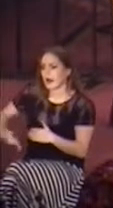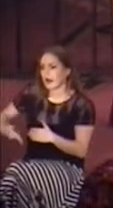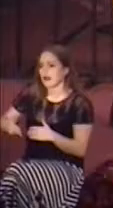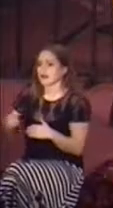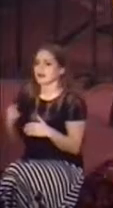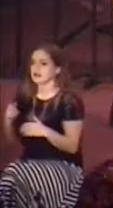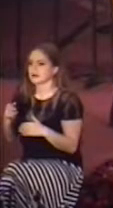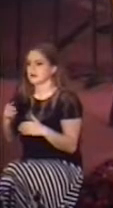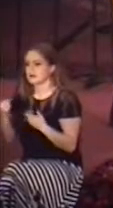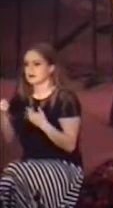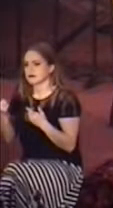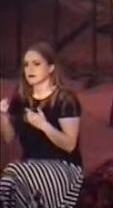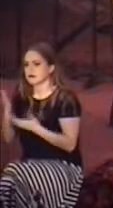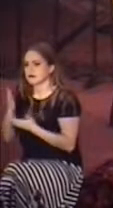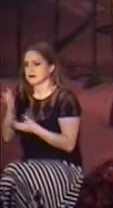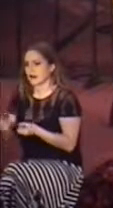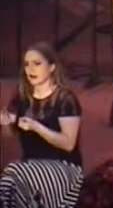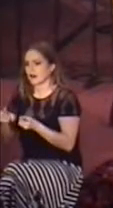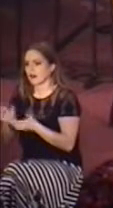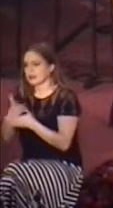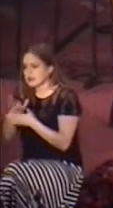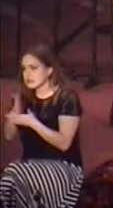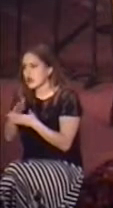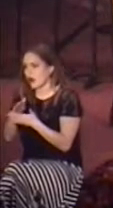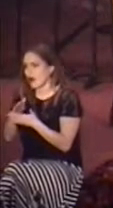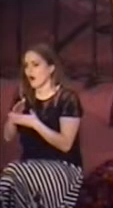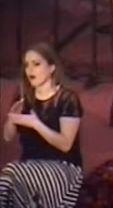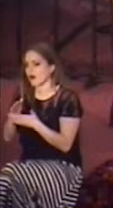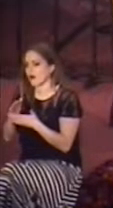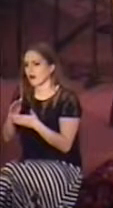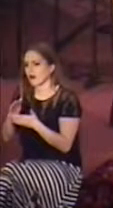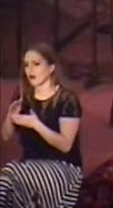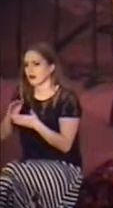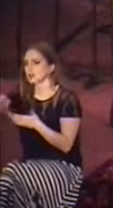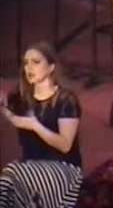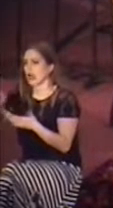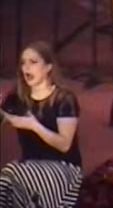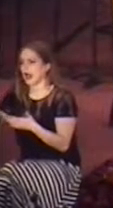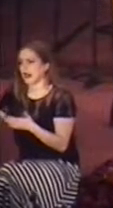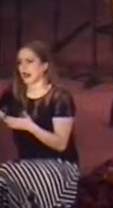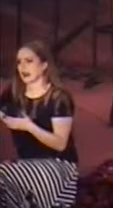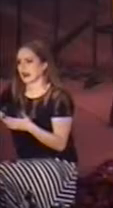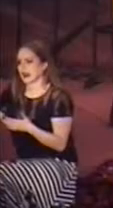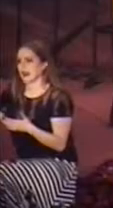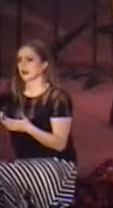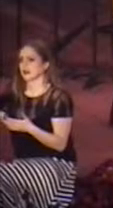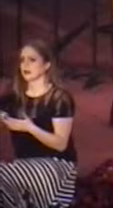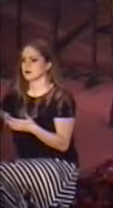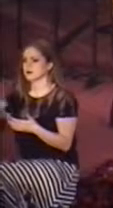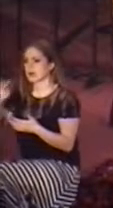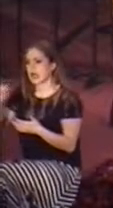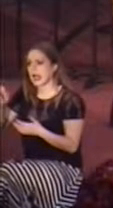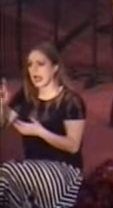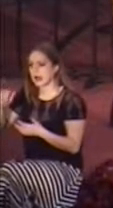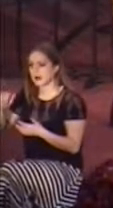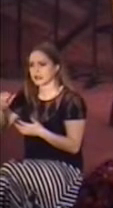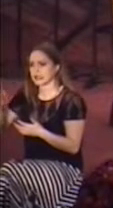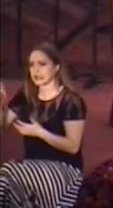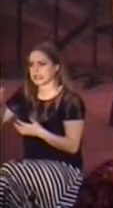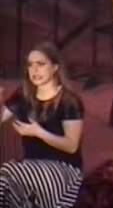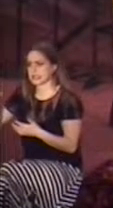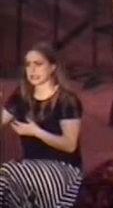of people followed that trend. He didn't come as Henry Kissinger. How many remember him? I know I'm speaking from the older generation, but Henry